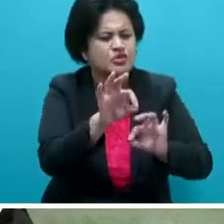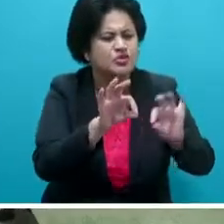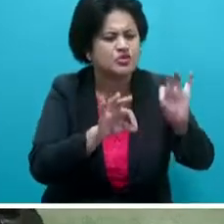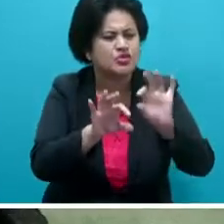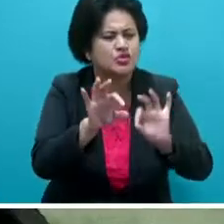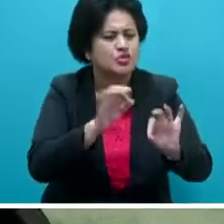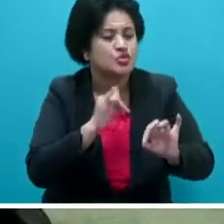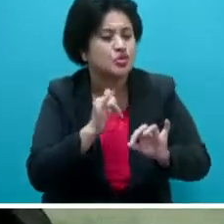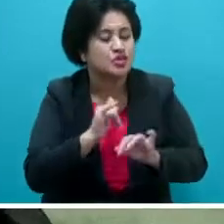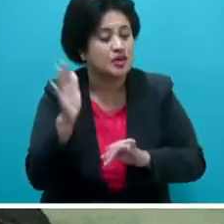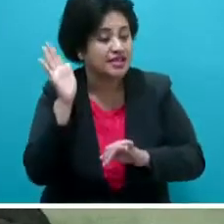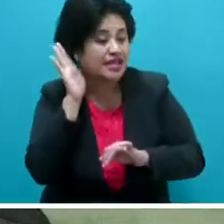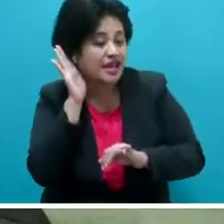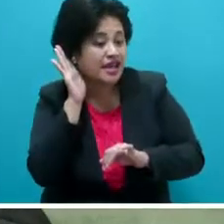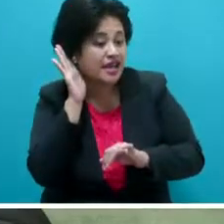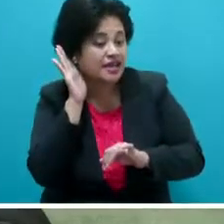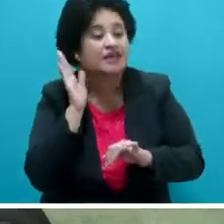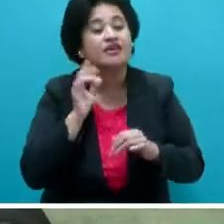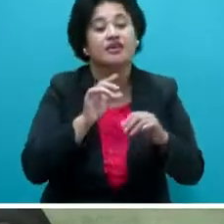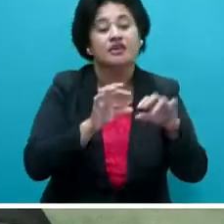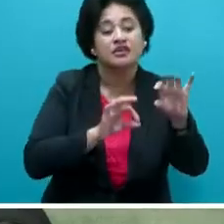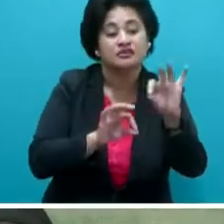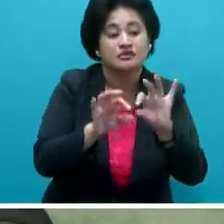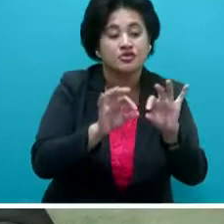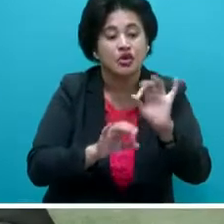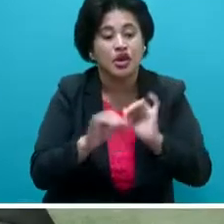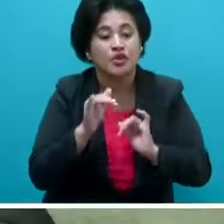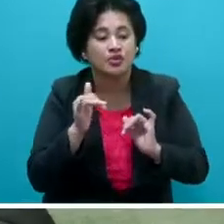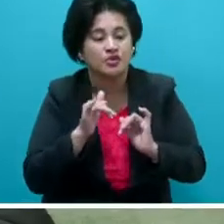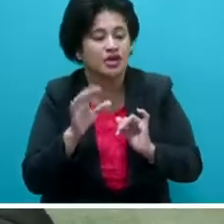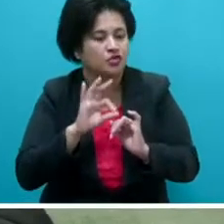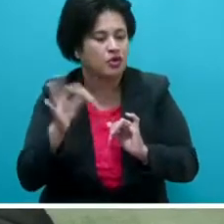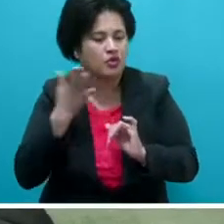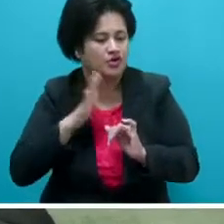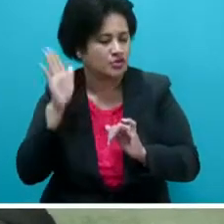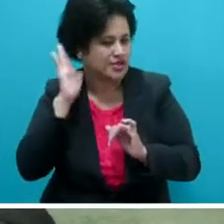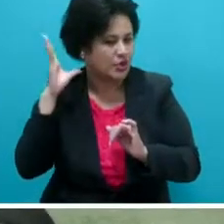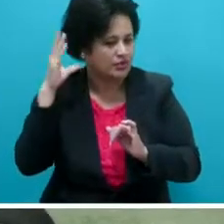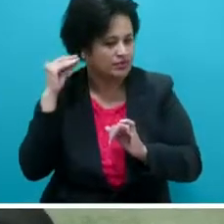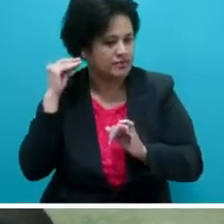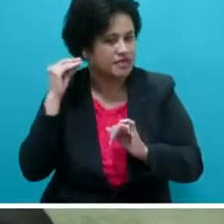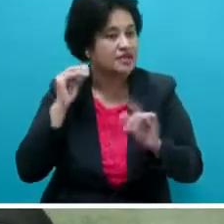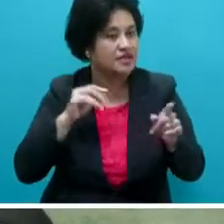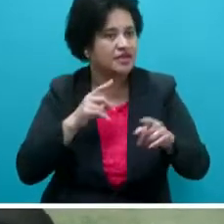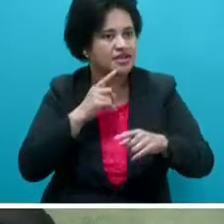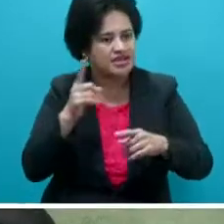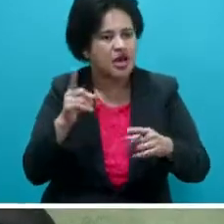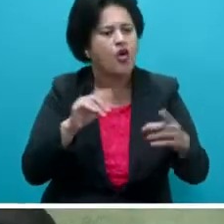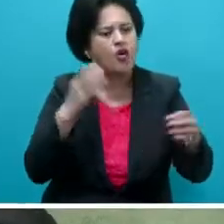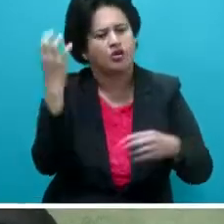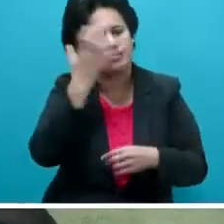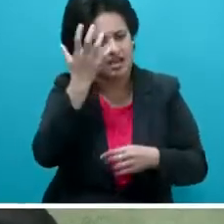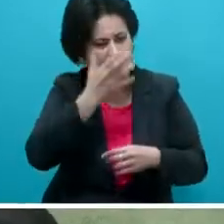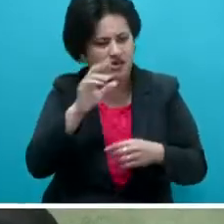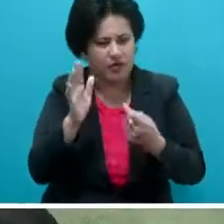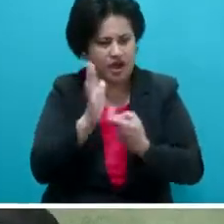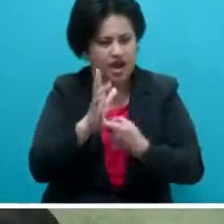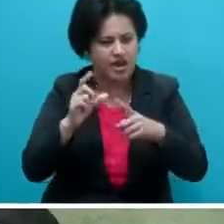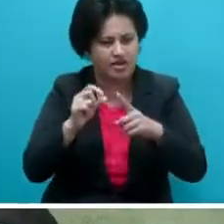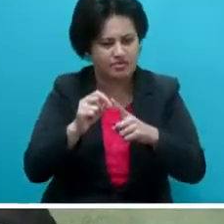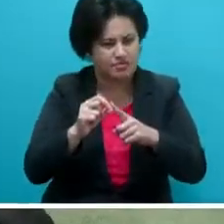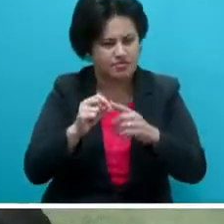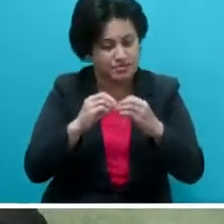When there is good news, the RBF gives good news, they say RBF is compromised. When the RBF has given a